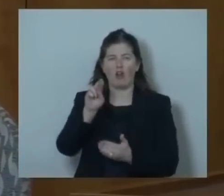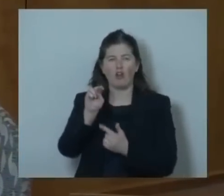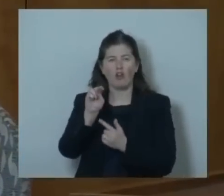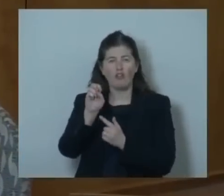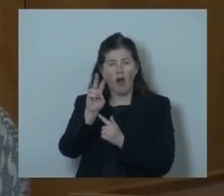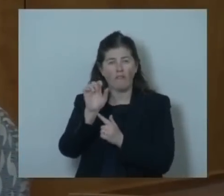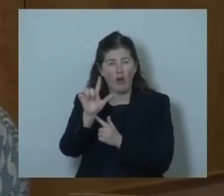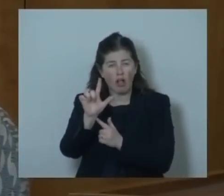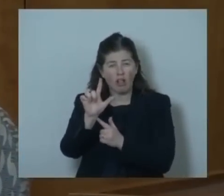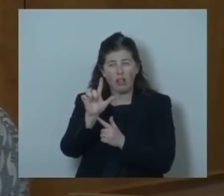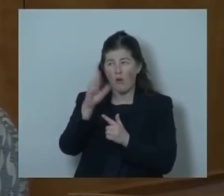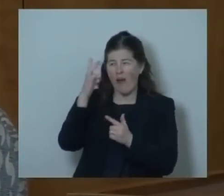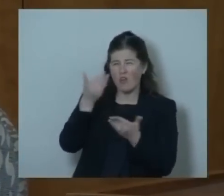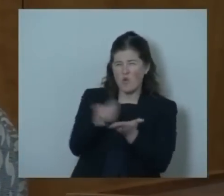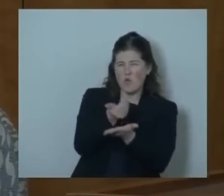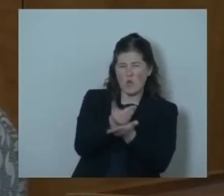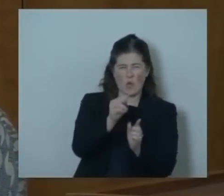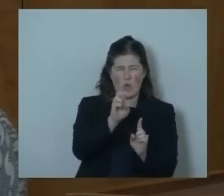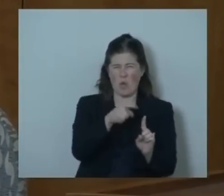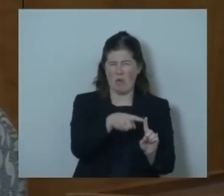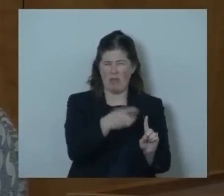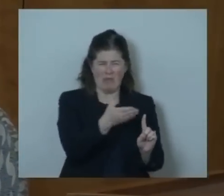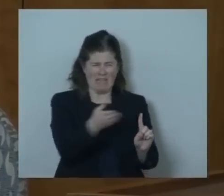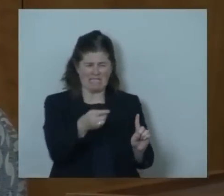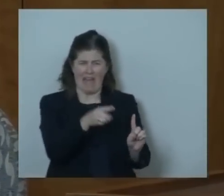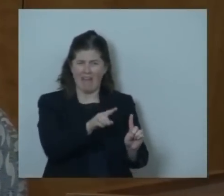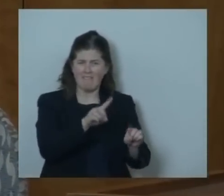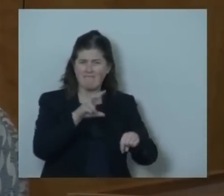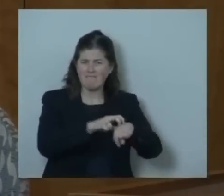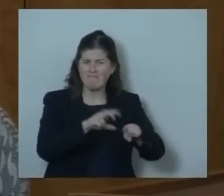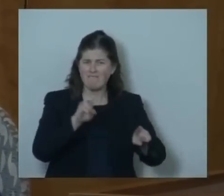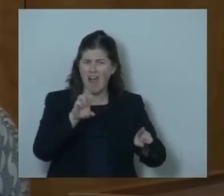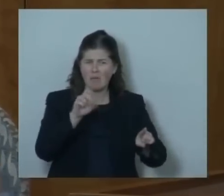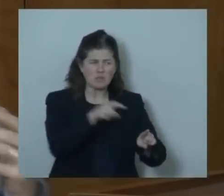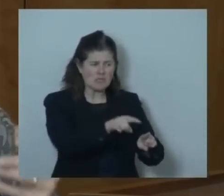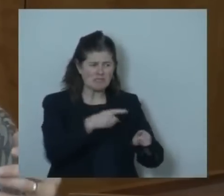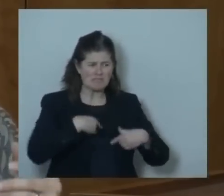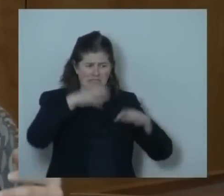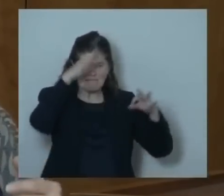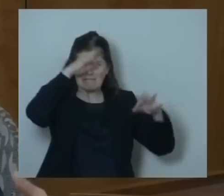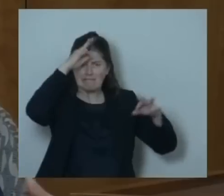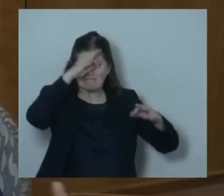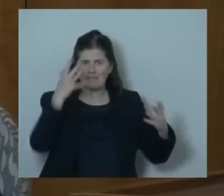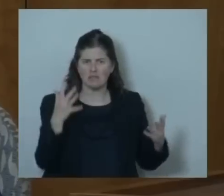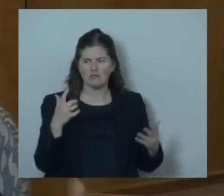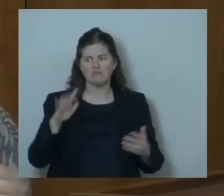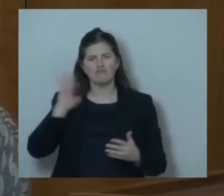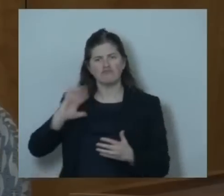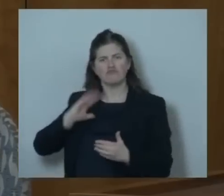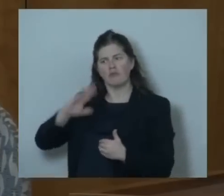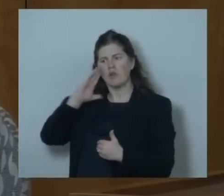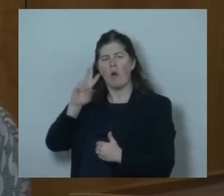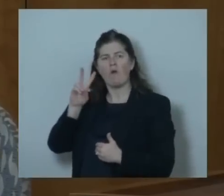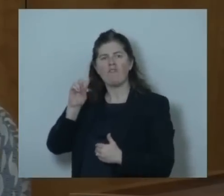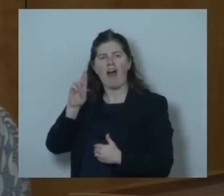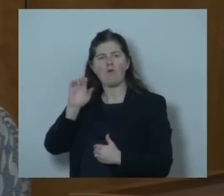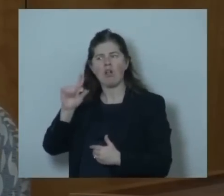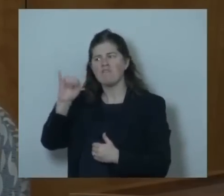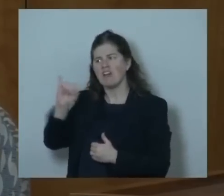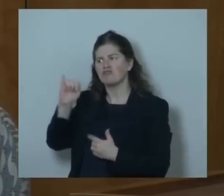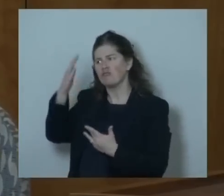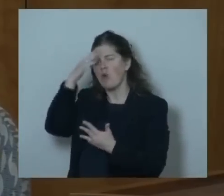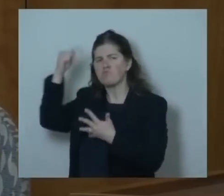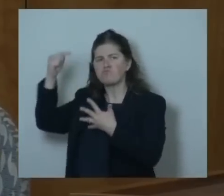because it's new. So there are things we don't know that we usually know about viral infections that we don't know